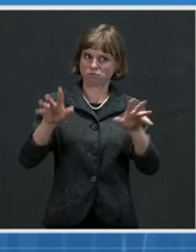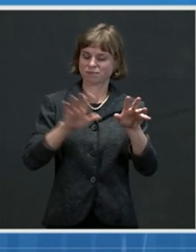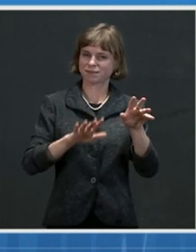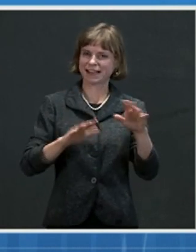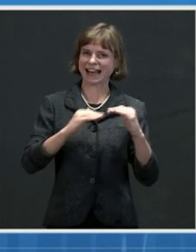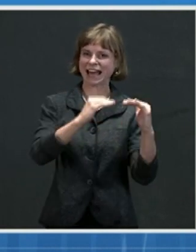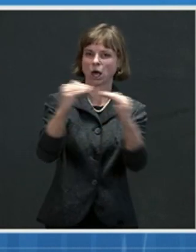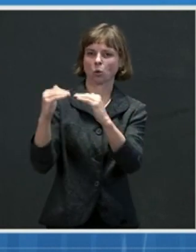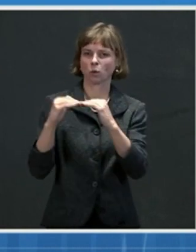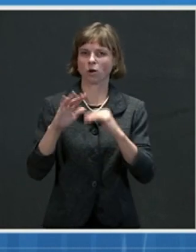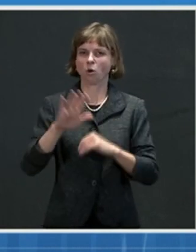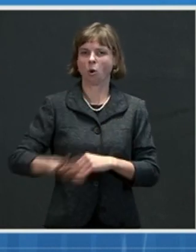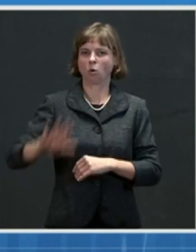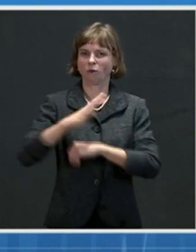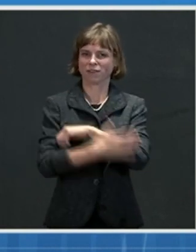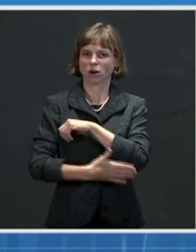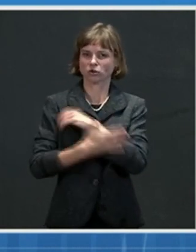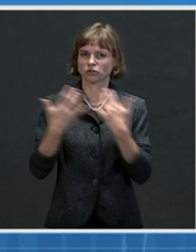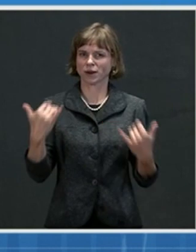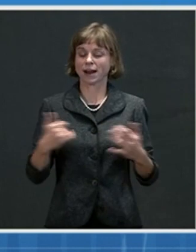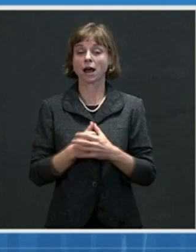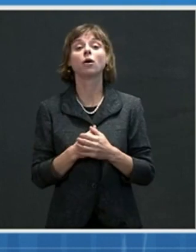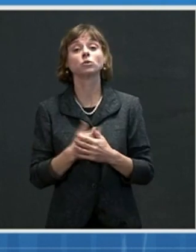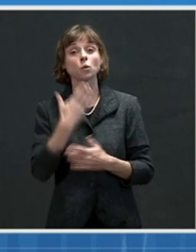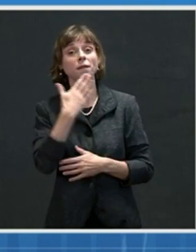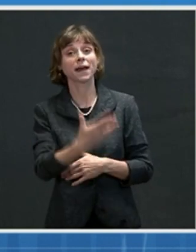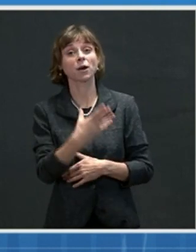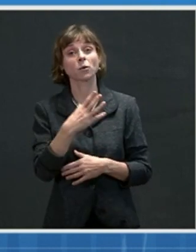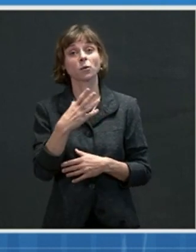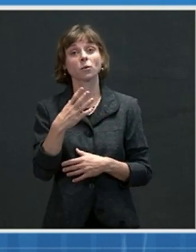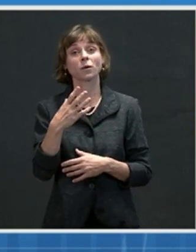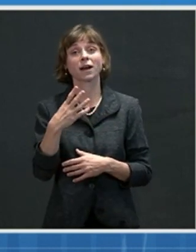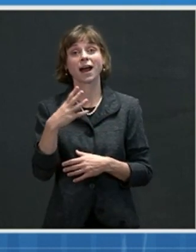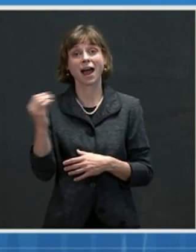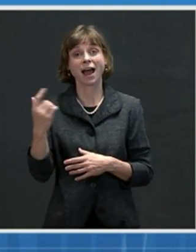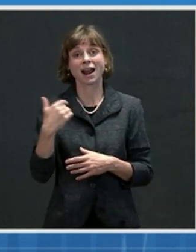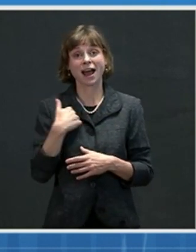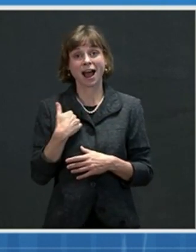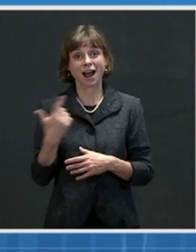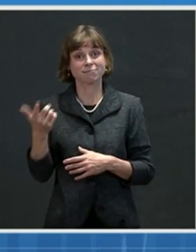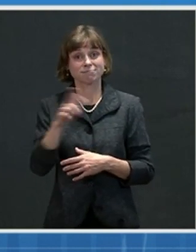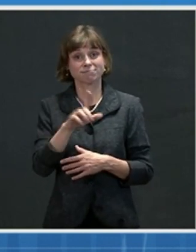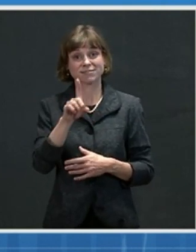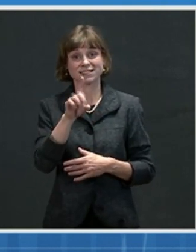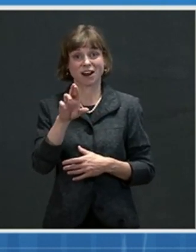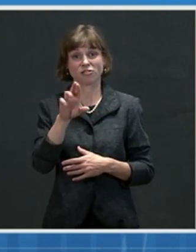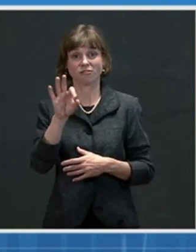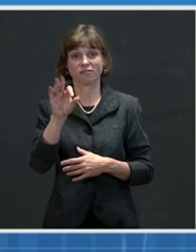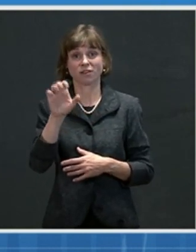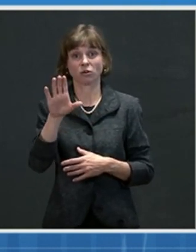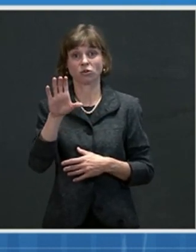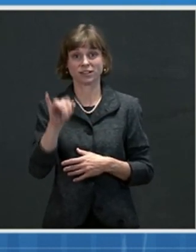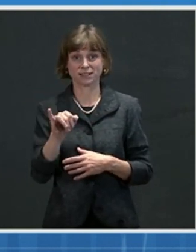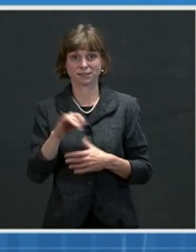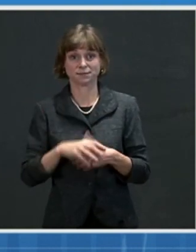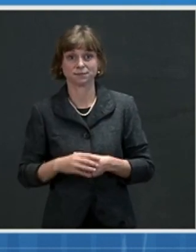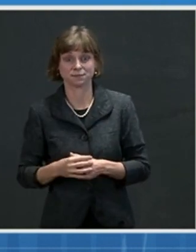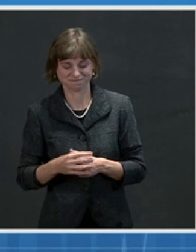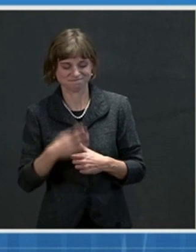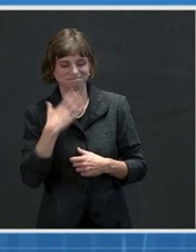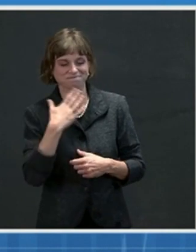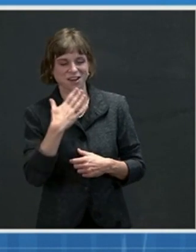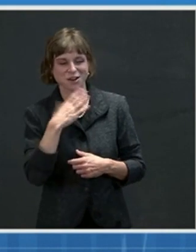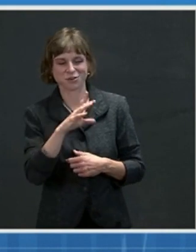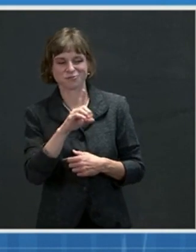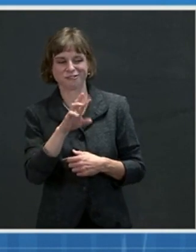say thank you, and I will look forward to your questions and pass it back to Dr. Fauci. Dr. Fauci? Thank you very much, Dr.